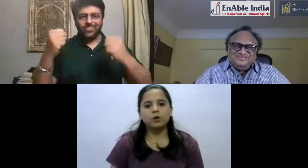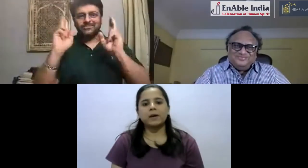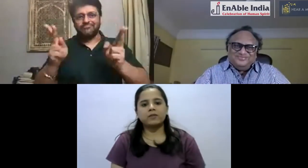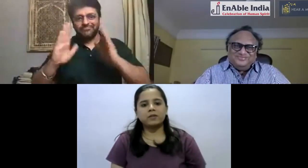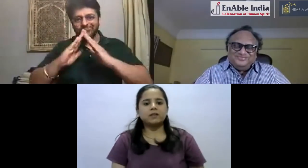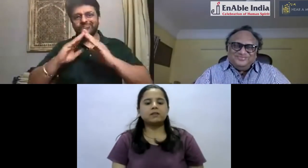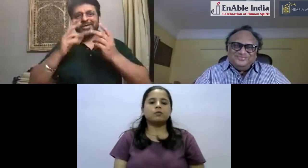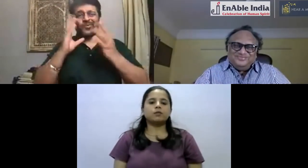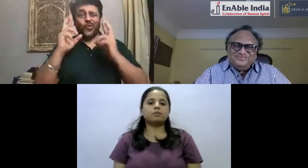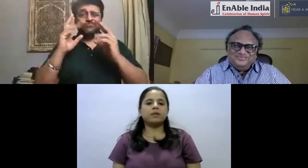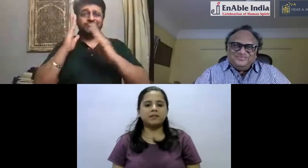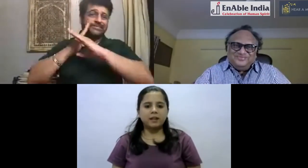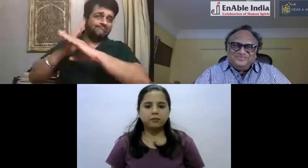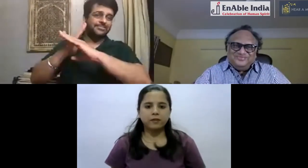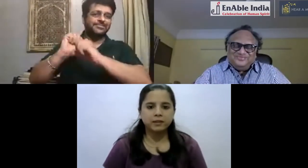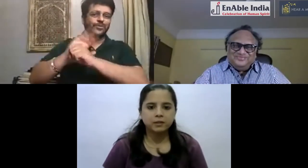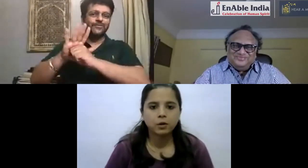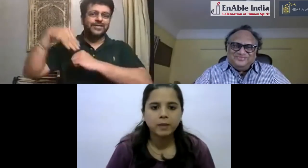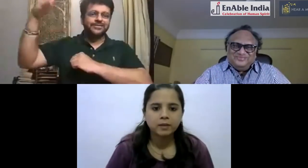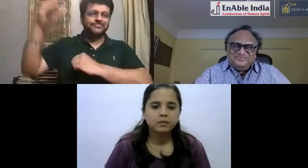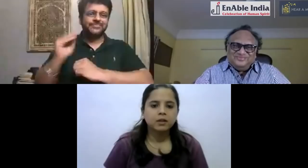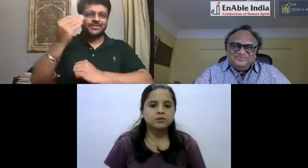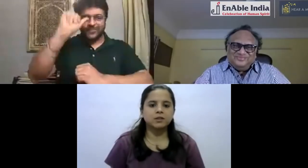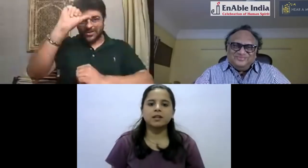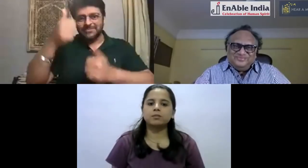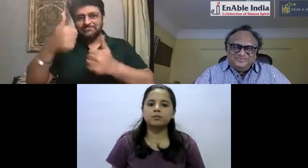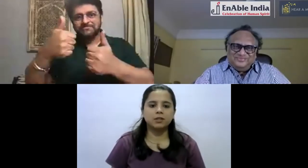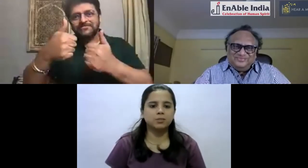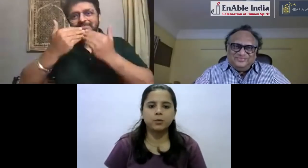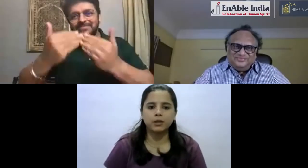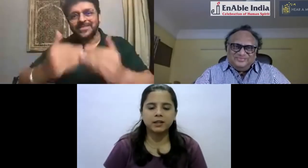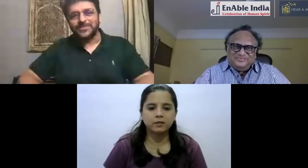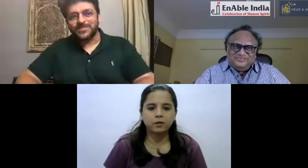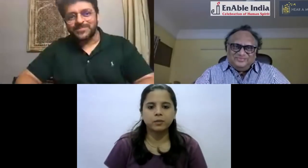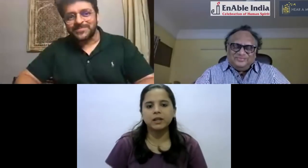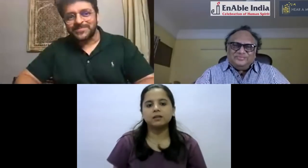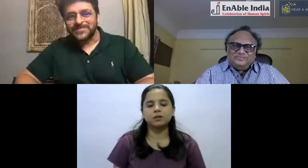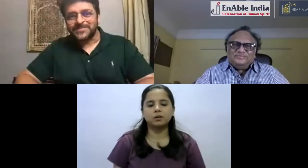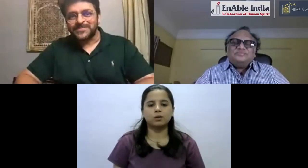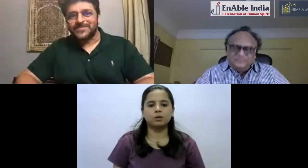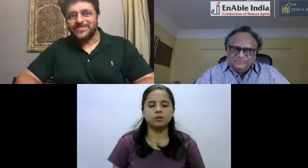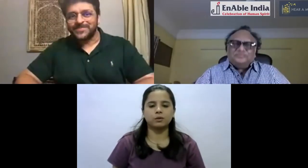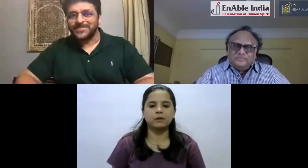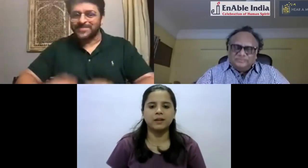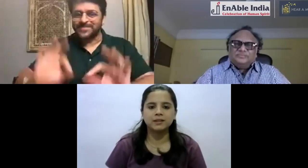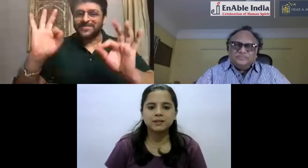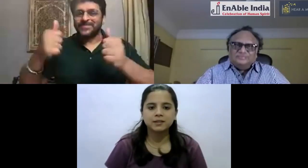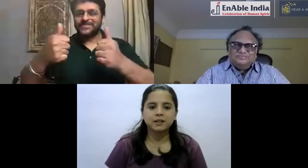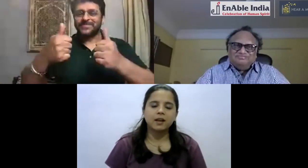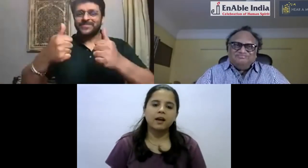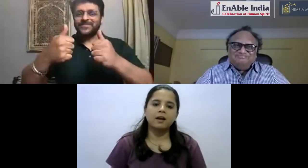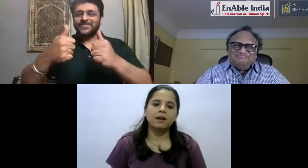I hope everyone would be safe at their home and just be protected from the